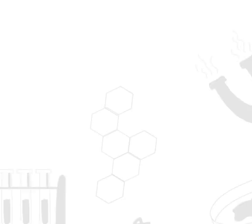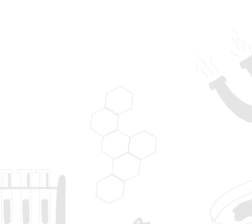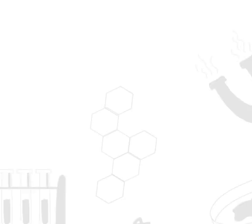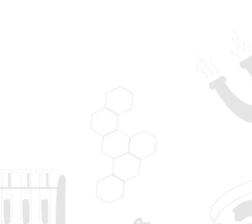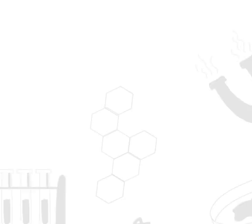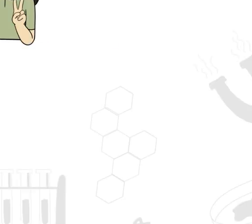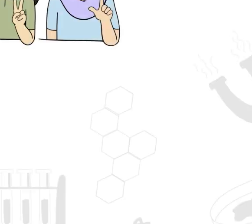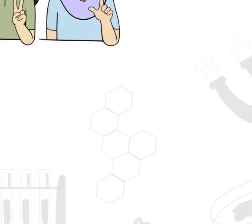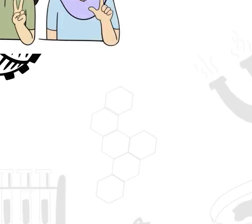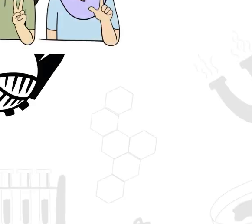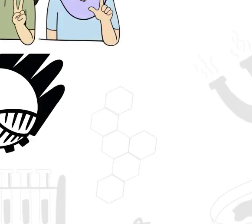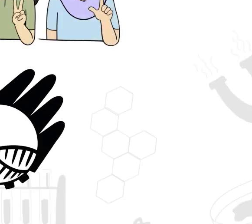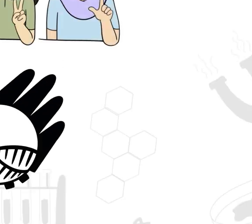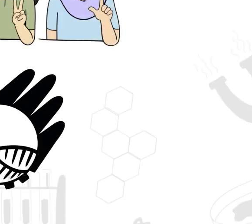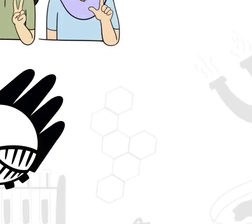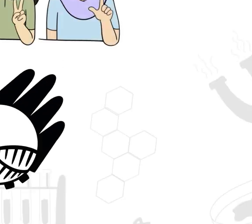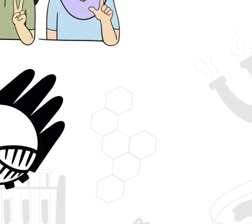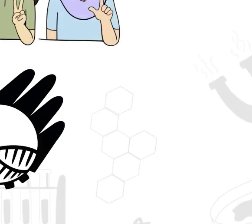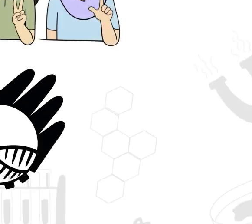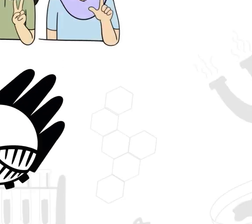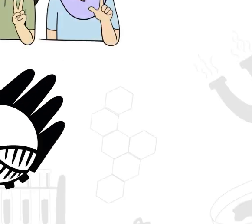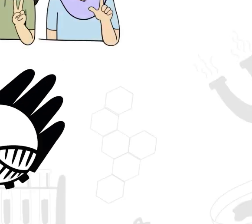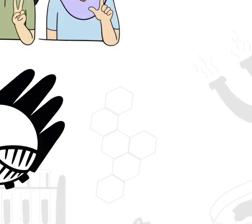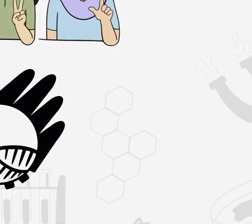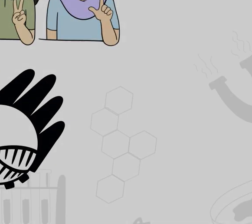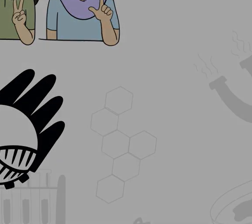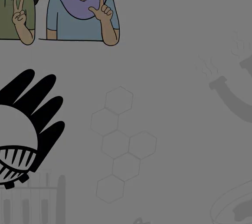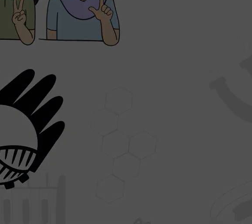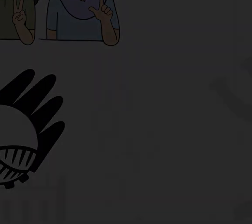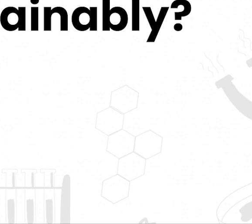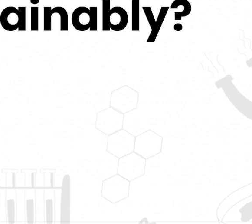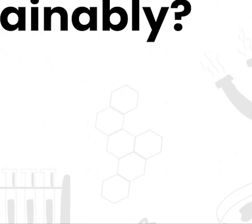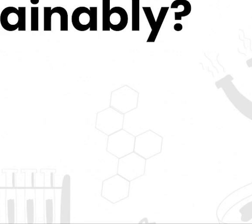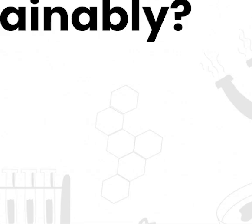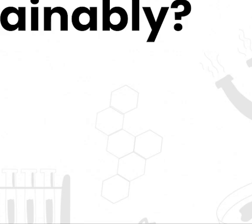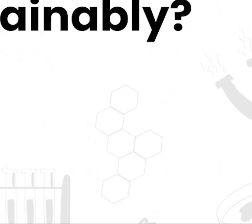Welcome to ISL-enabled Virtual Lab of CSIR.